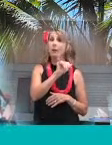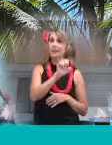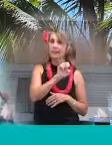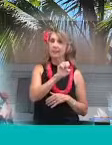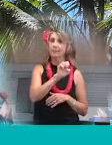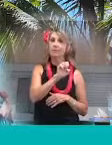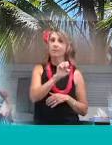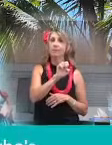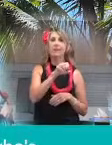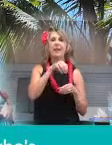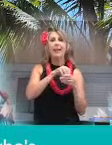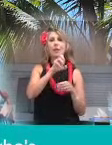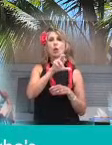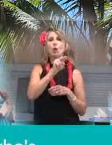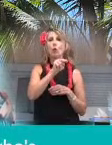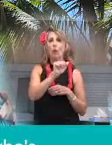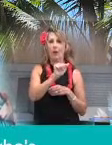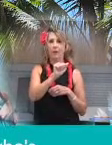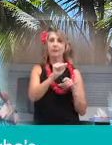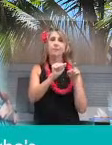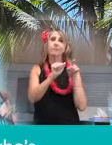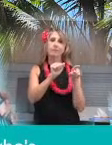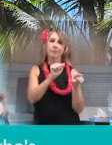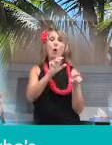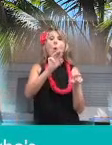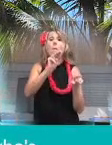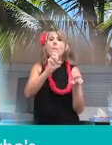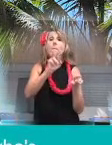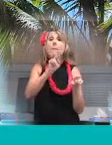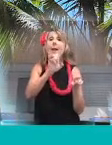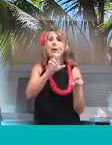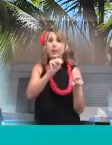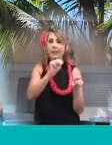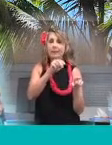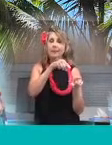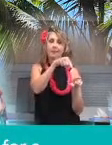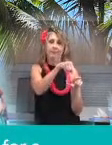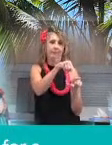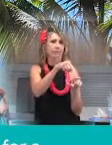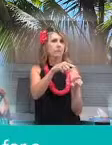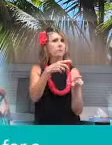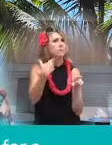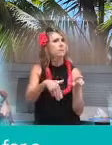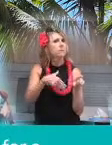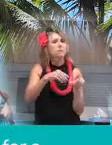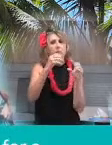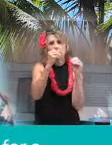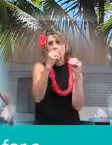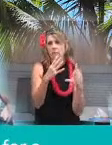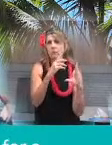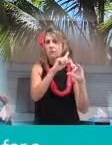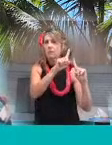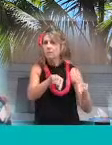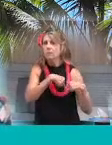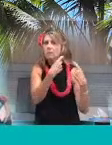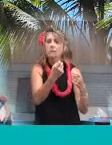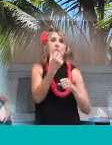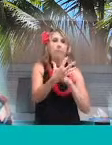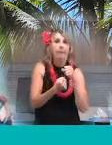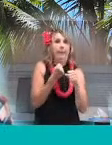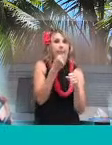Corunna. Marian is a dedicated educator who's been an integral part of the St. Joseph community for a